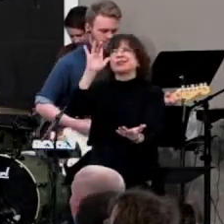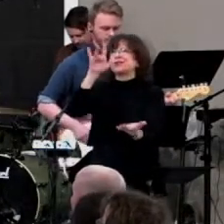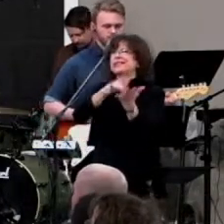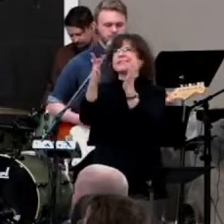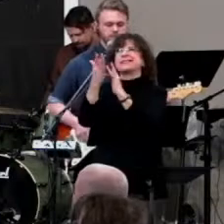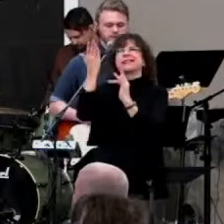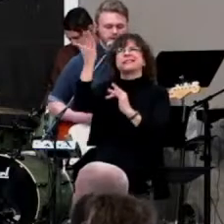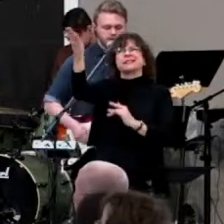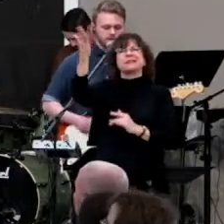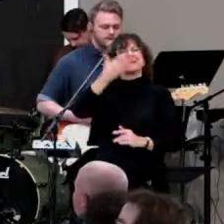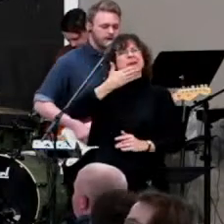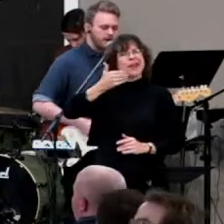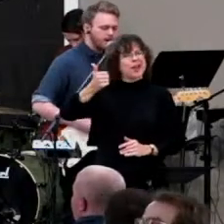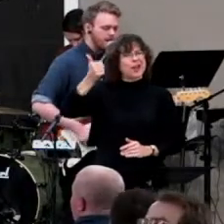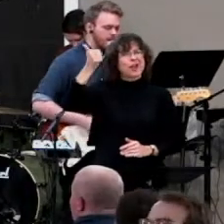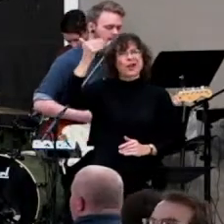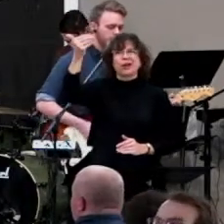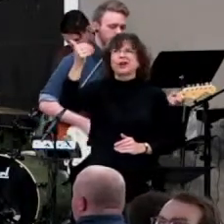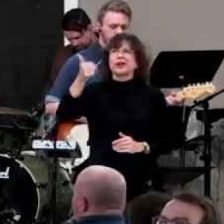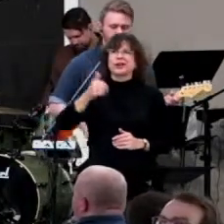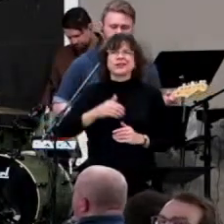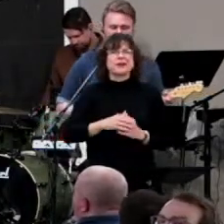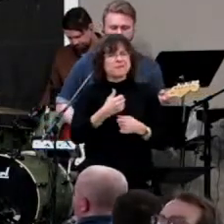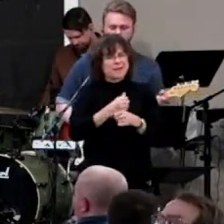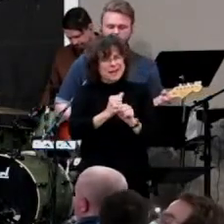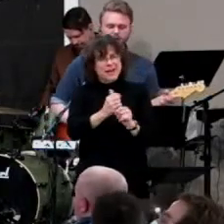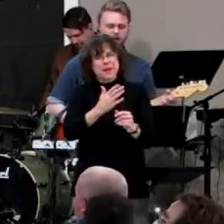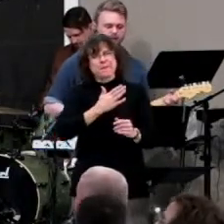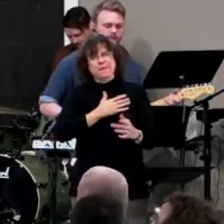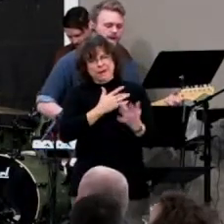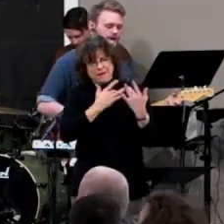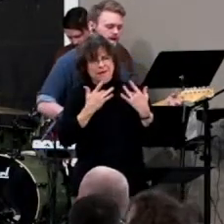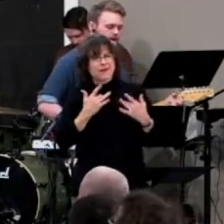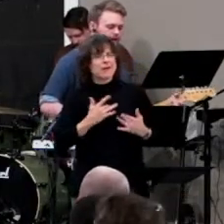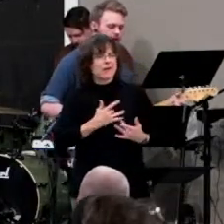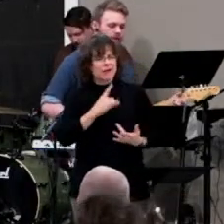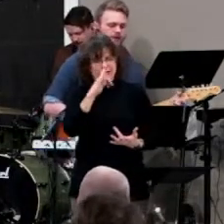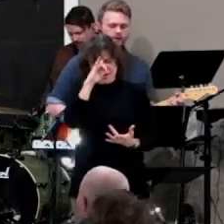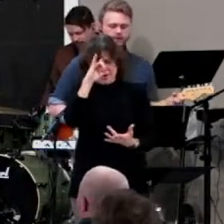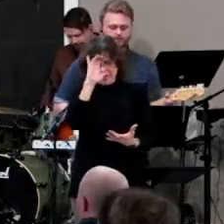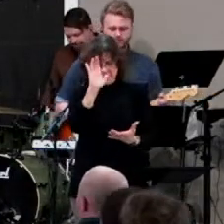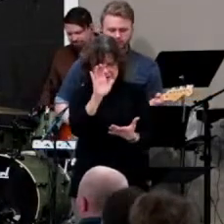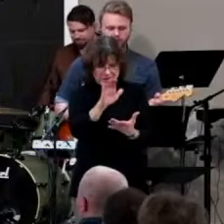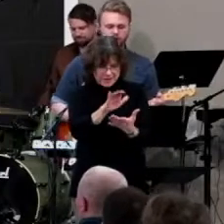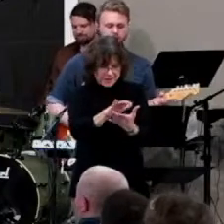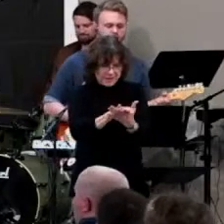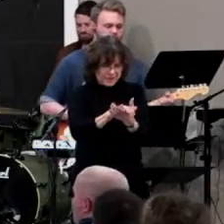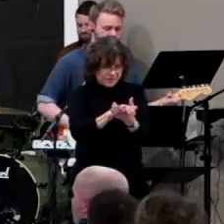Jesus is better, make my heart.